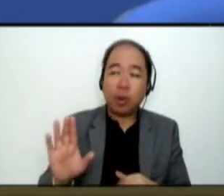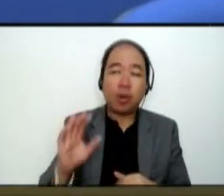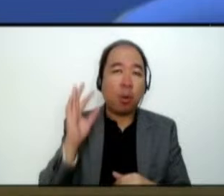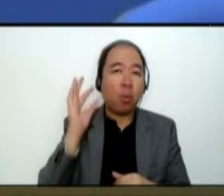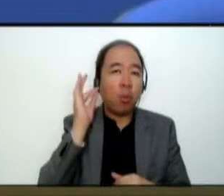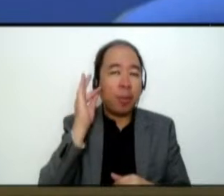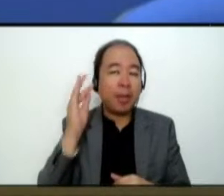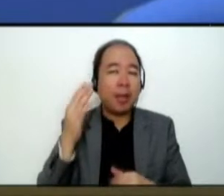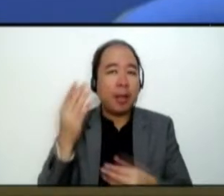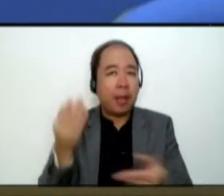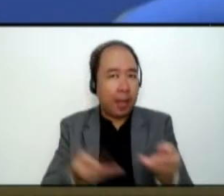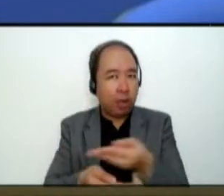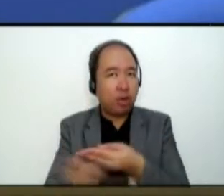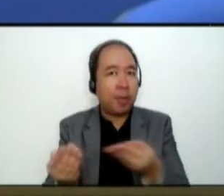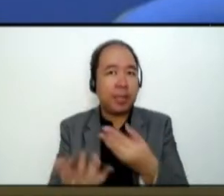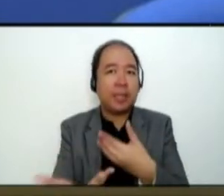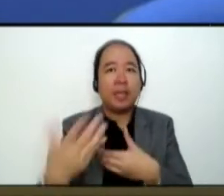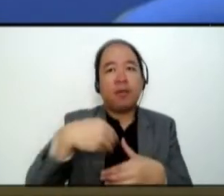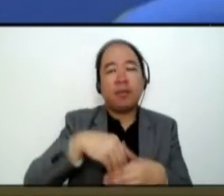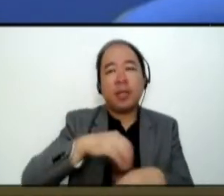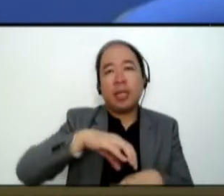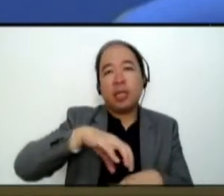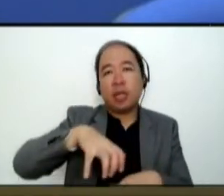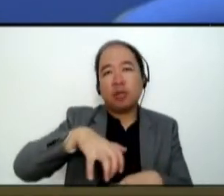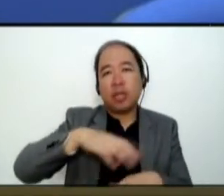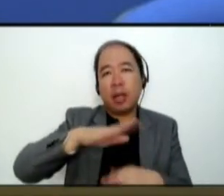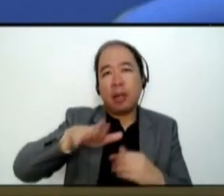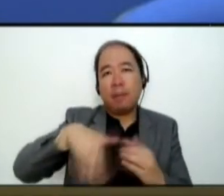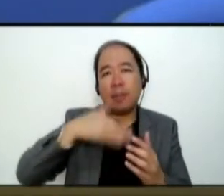National Medium-Term Development Planning